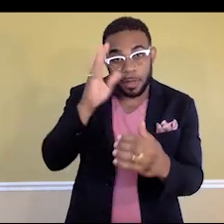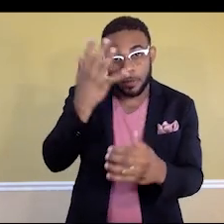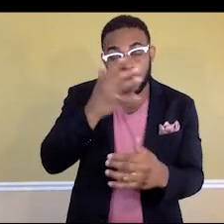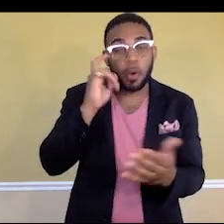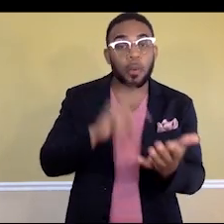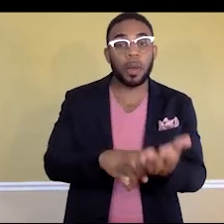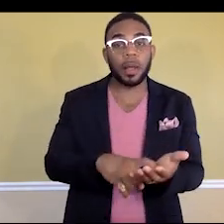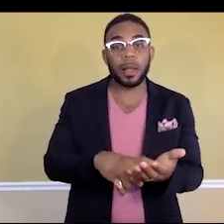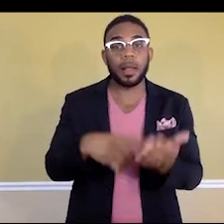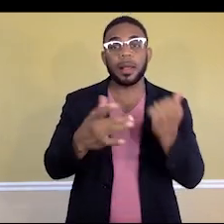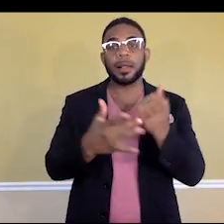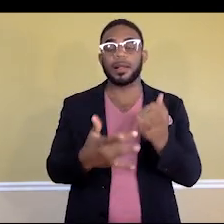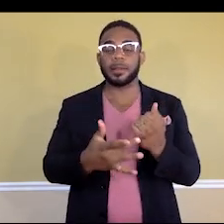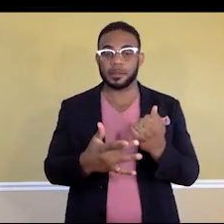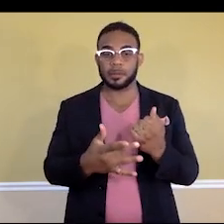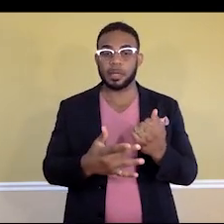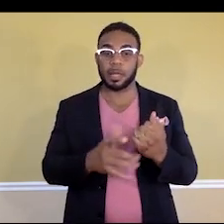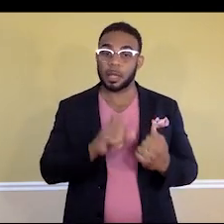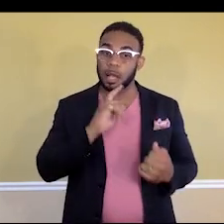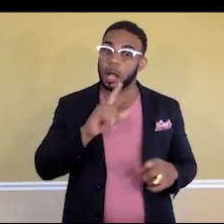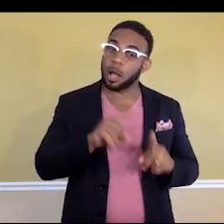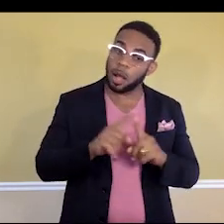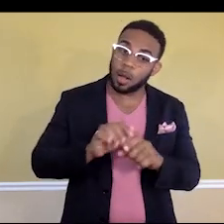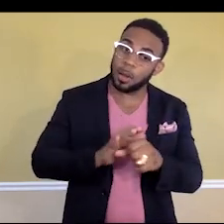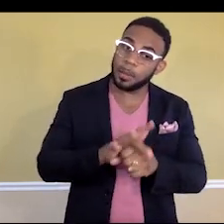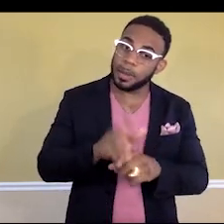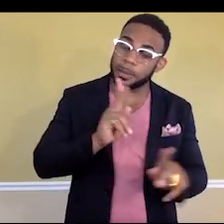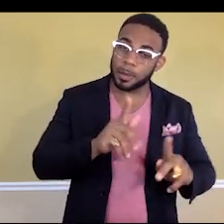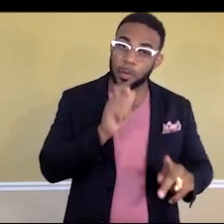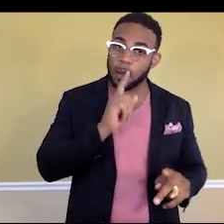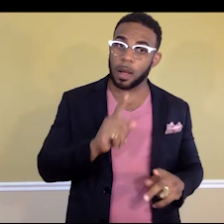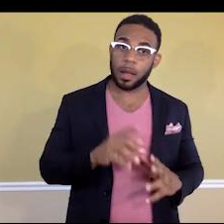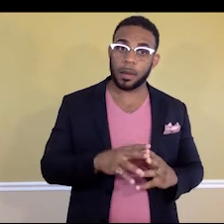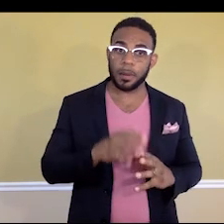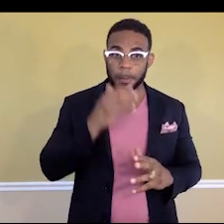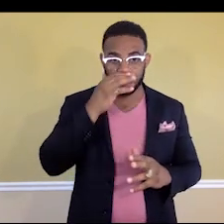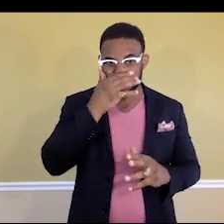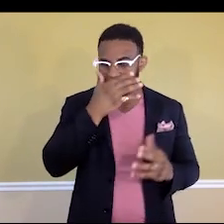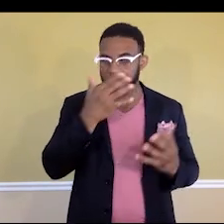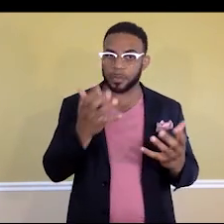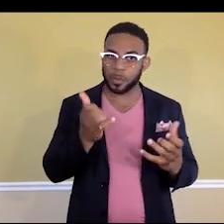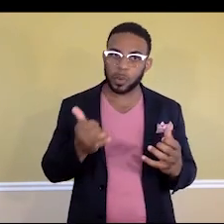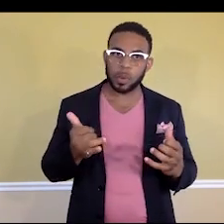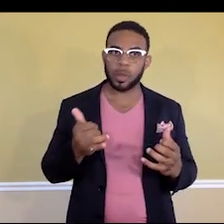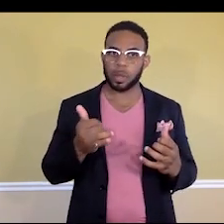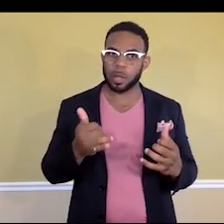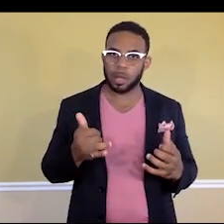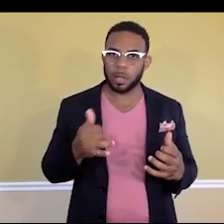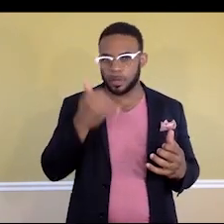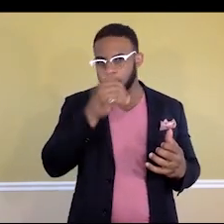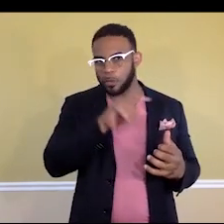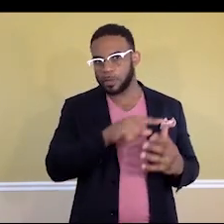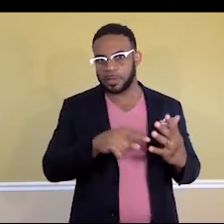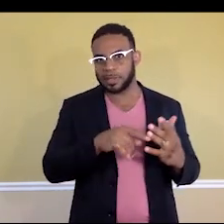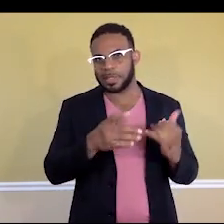recognition technologies, there are also plenty of people who are wanting to fool this tech